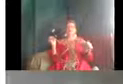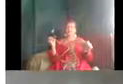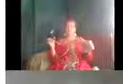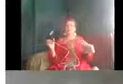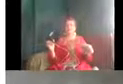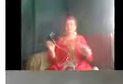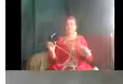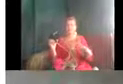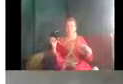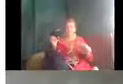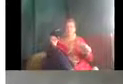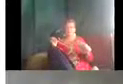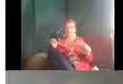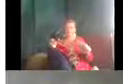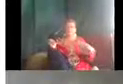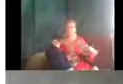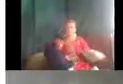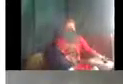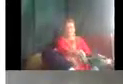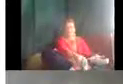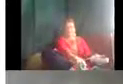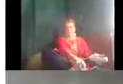put this wherever they have movement on a foot